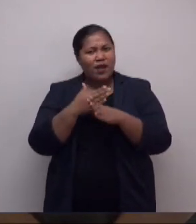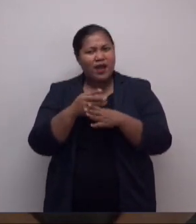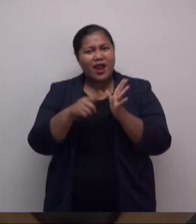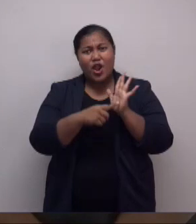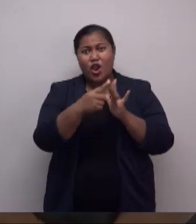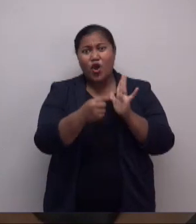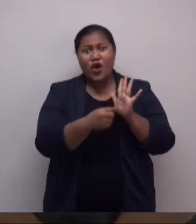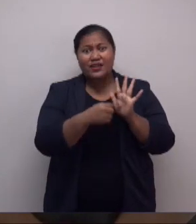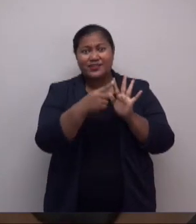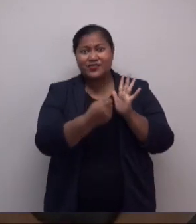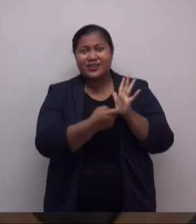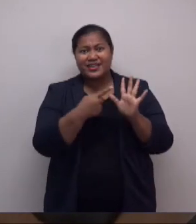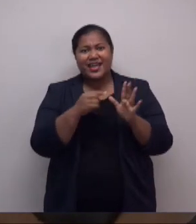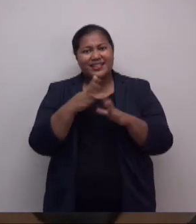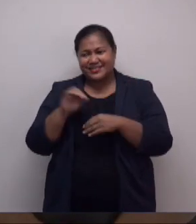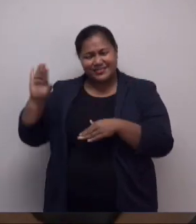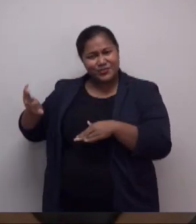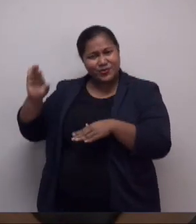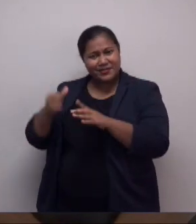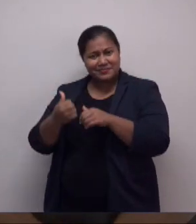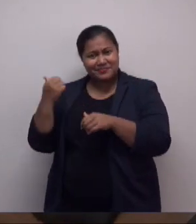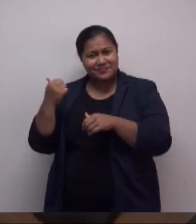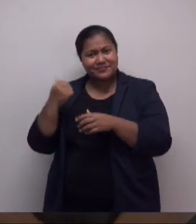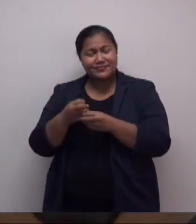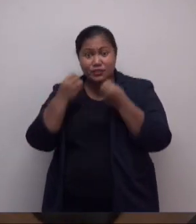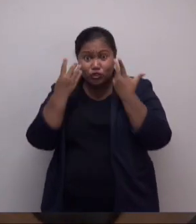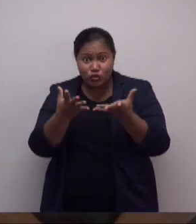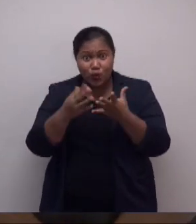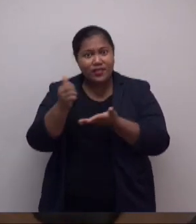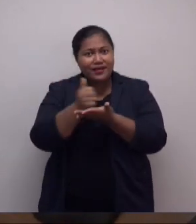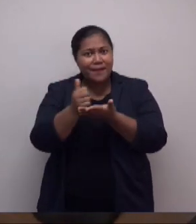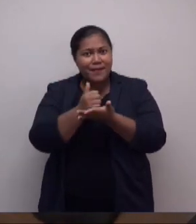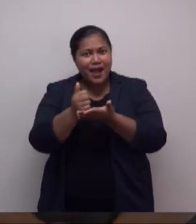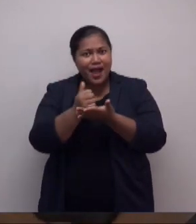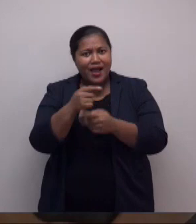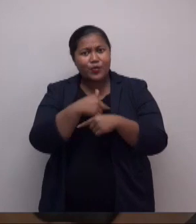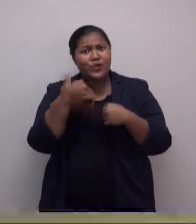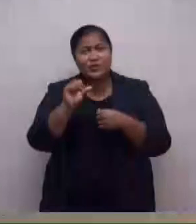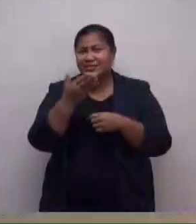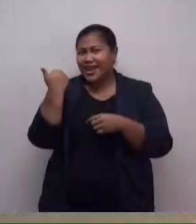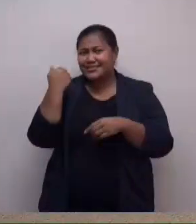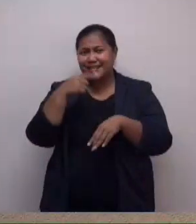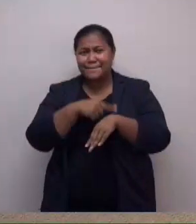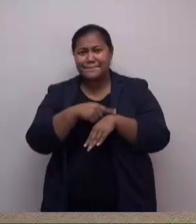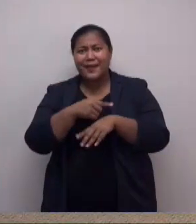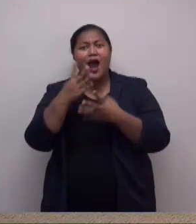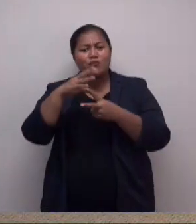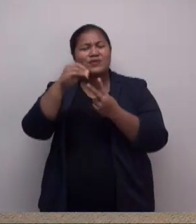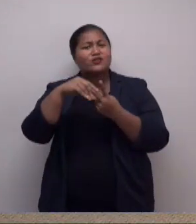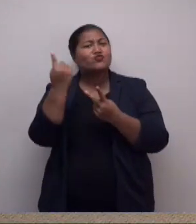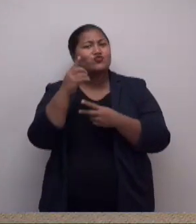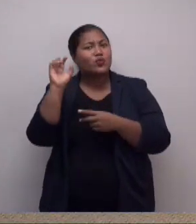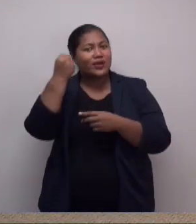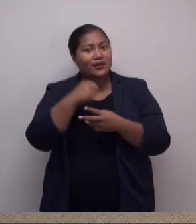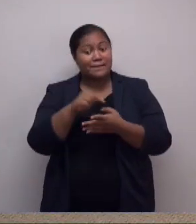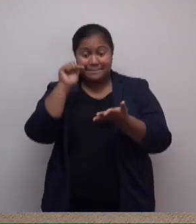screen behind me displays the same random number generator that we used the last time. At the press of a